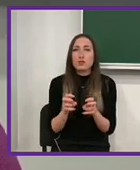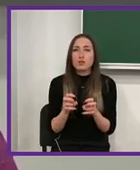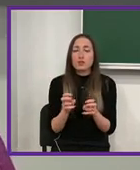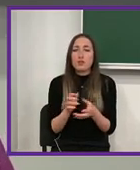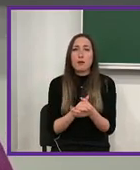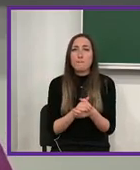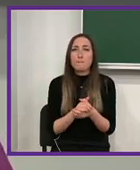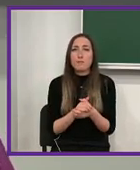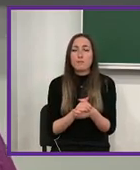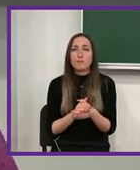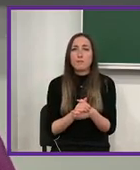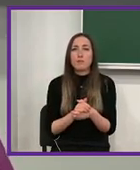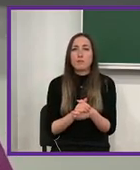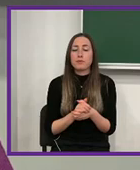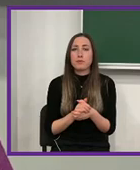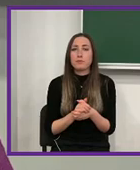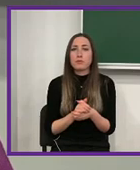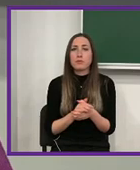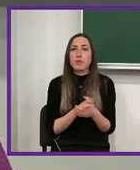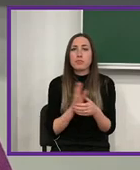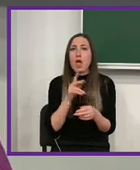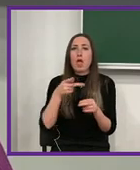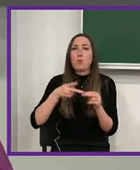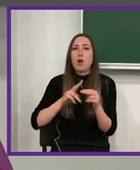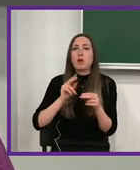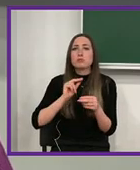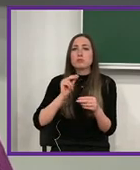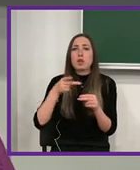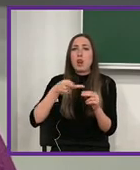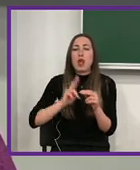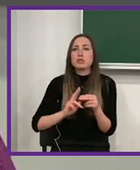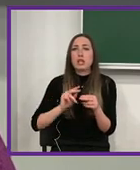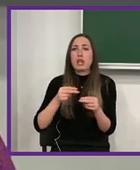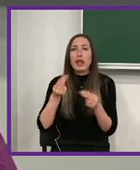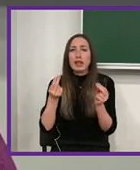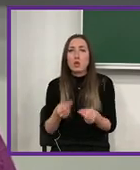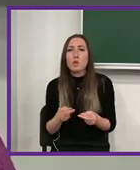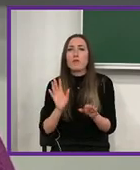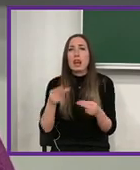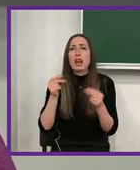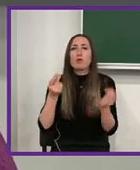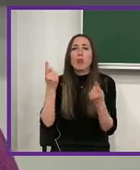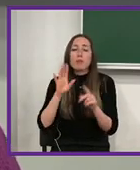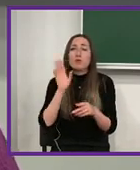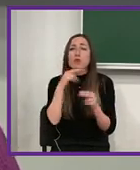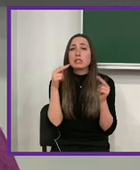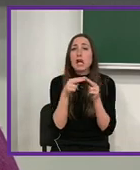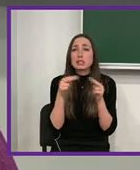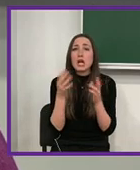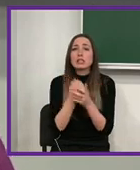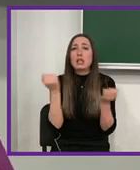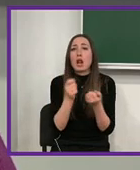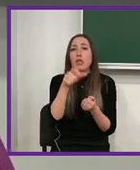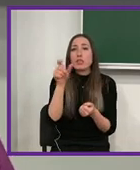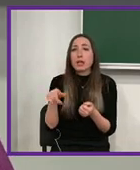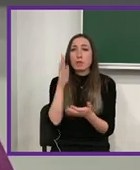when entering into a new contract. But you can contact workers directly in a way. There are different ways, there are different